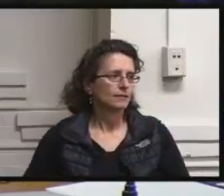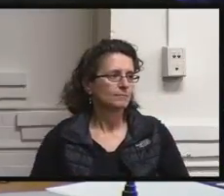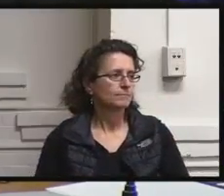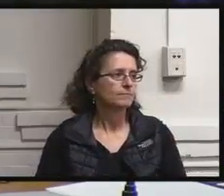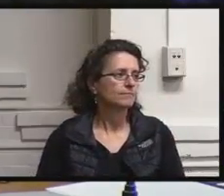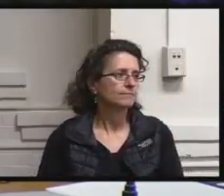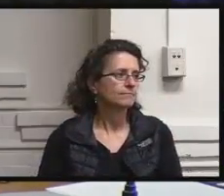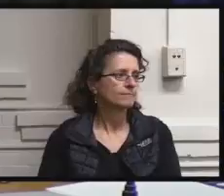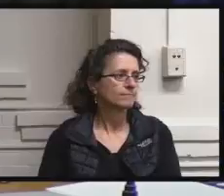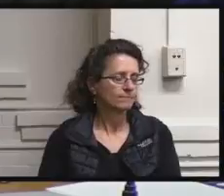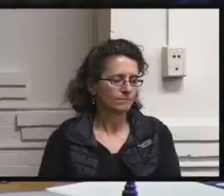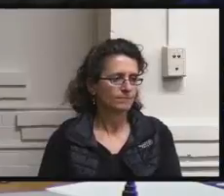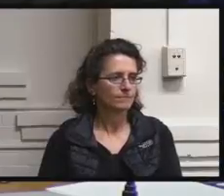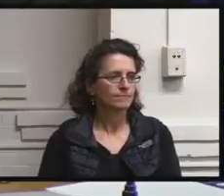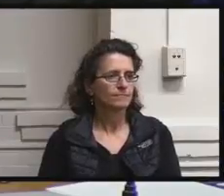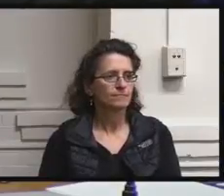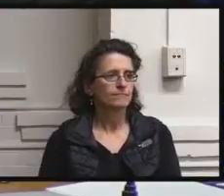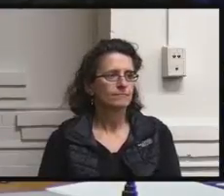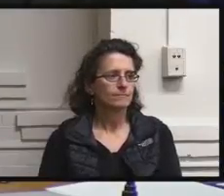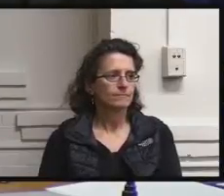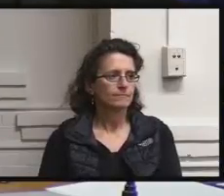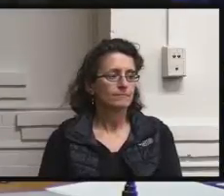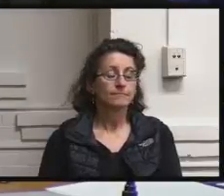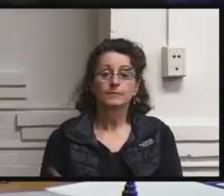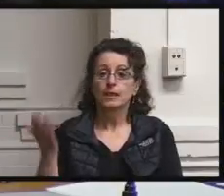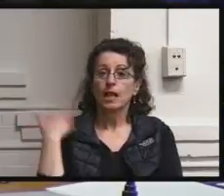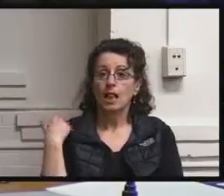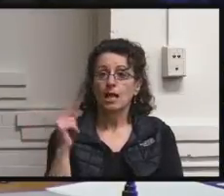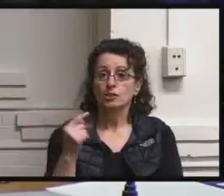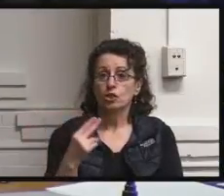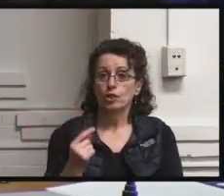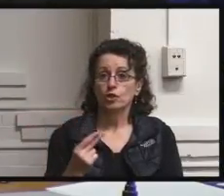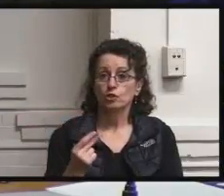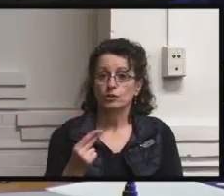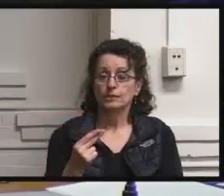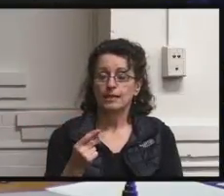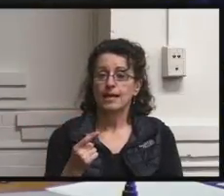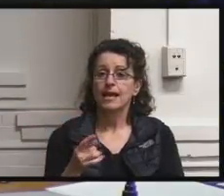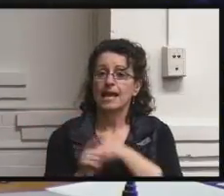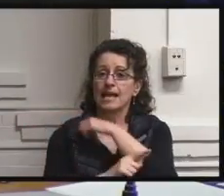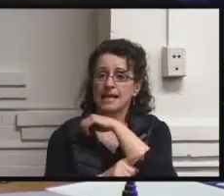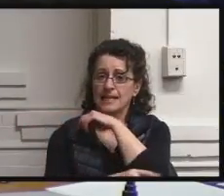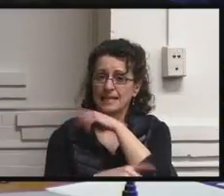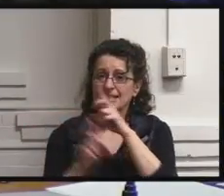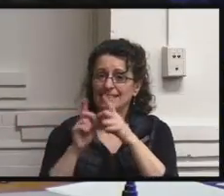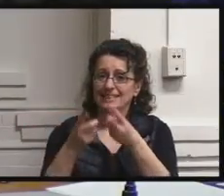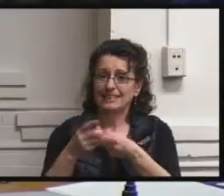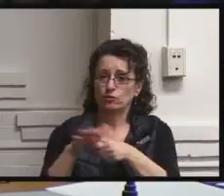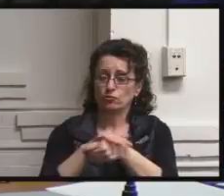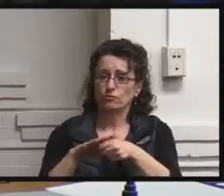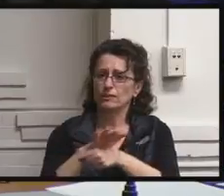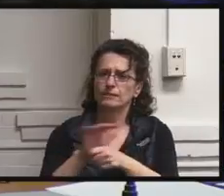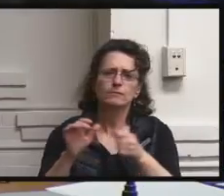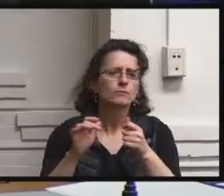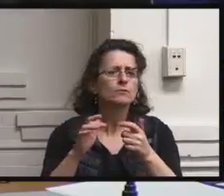We had a really good meeting last Thursday at the Solid Waste Management District. I want to